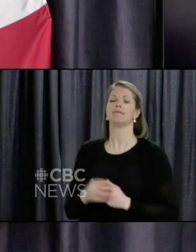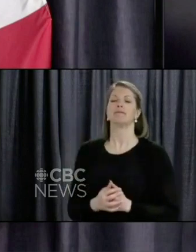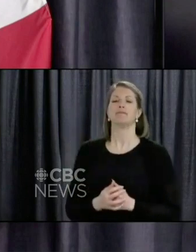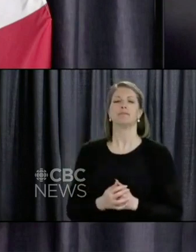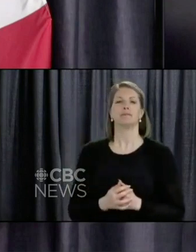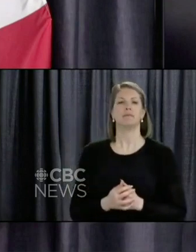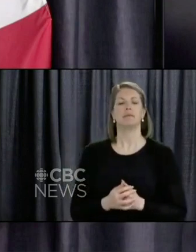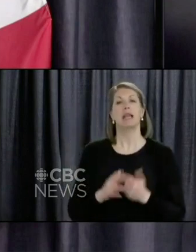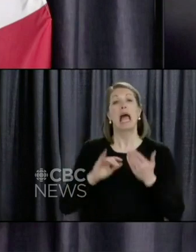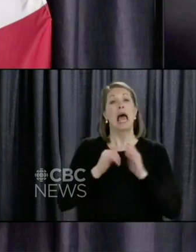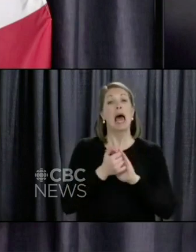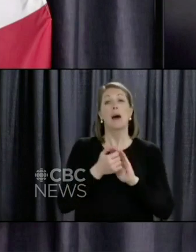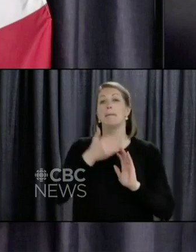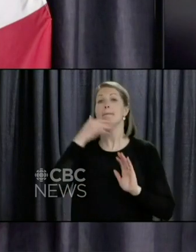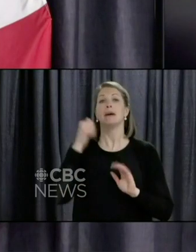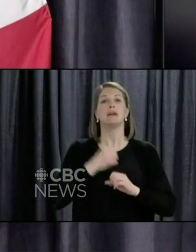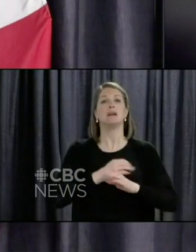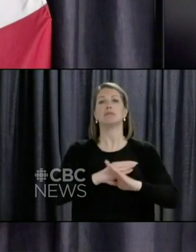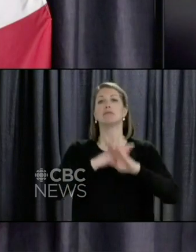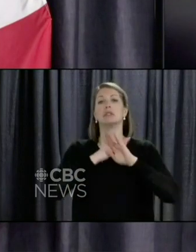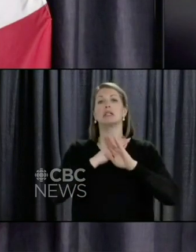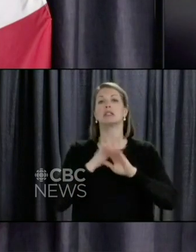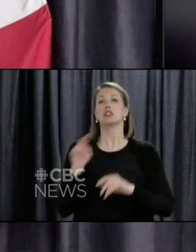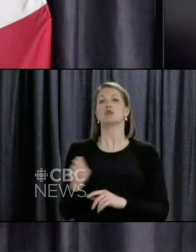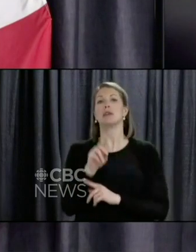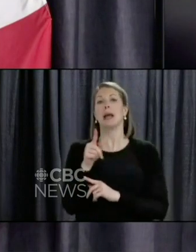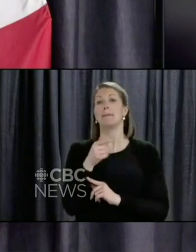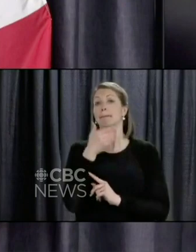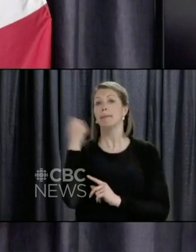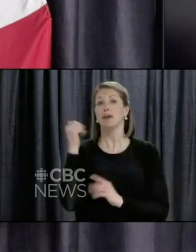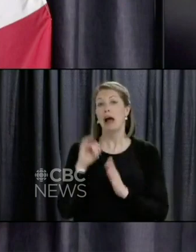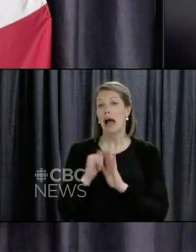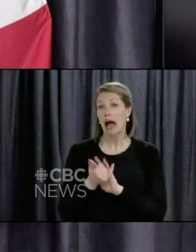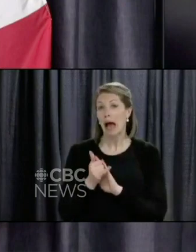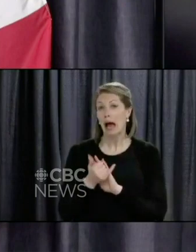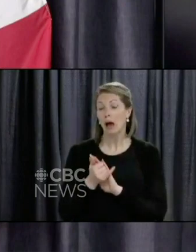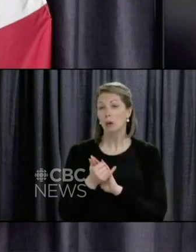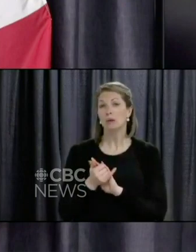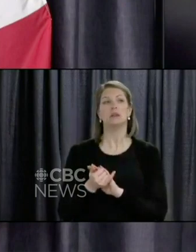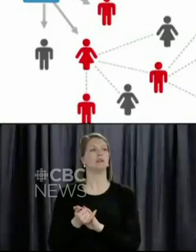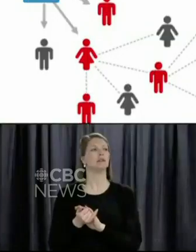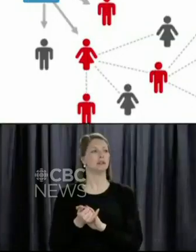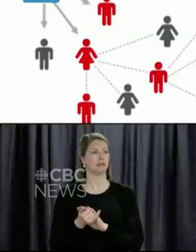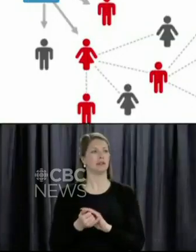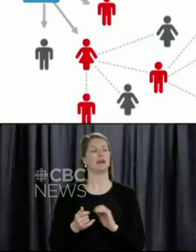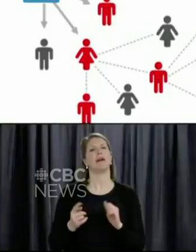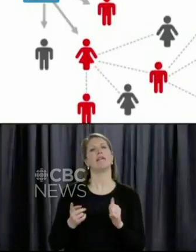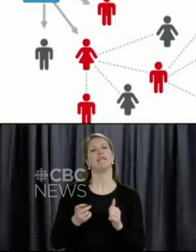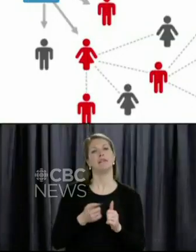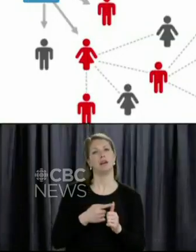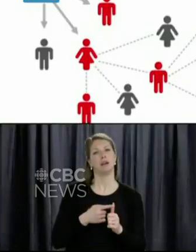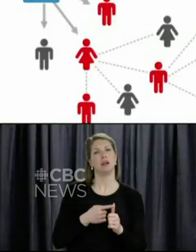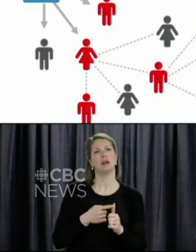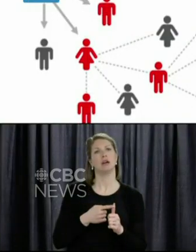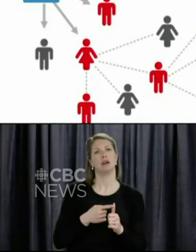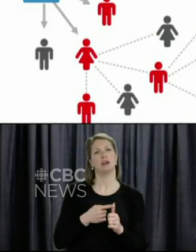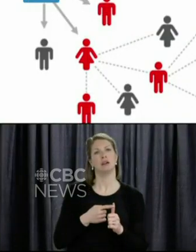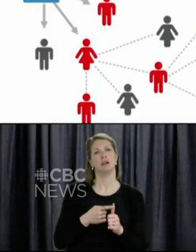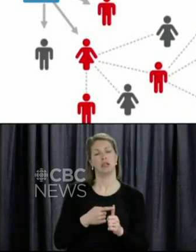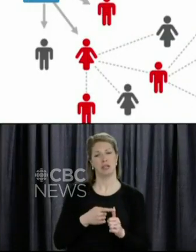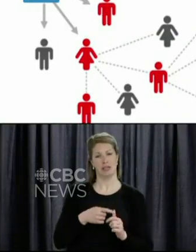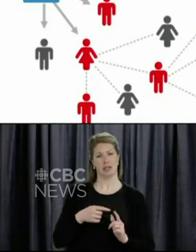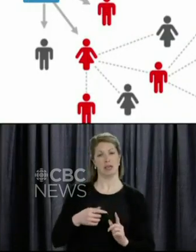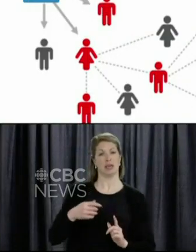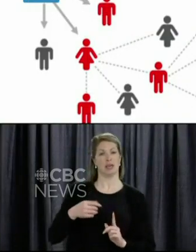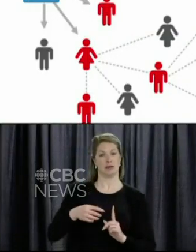protect our province. One is voluntary, consented, digital contact